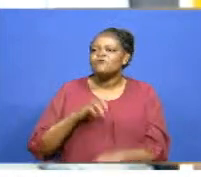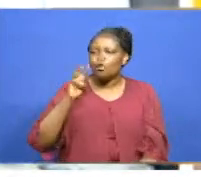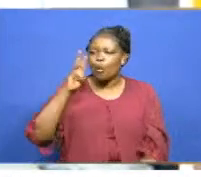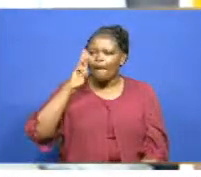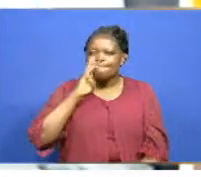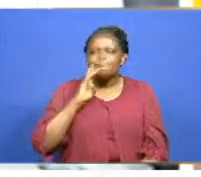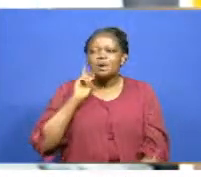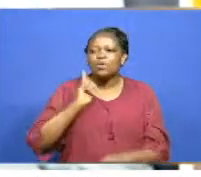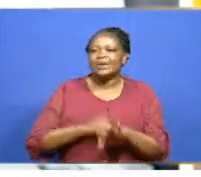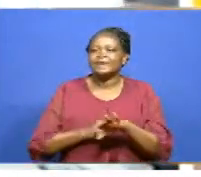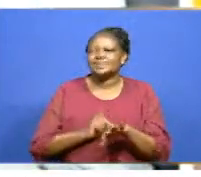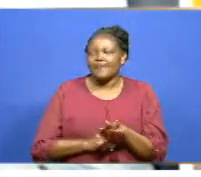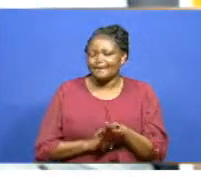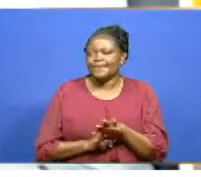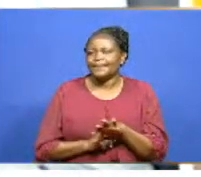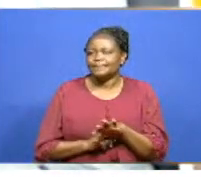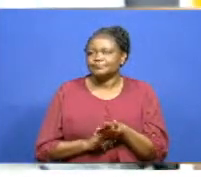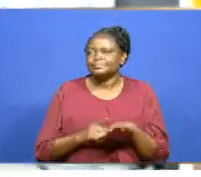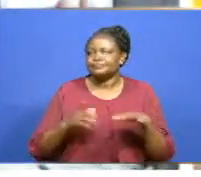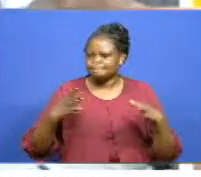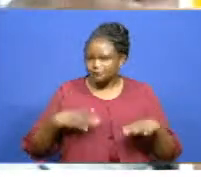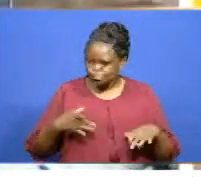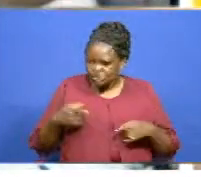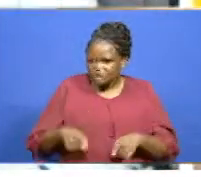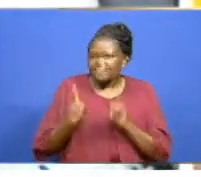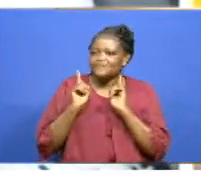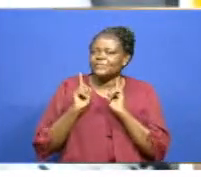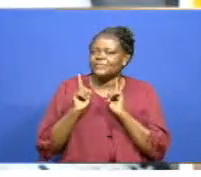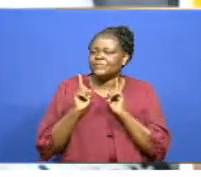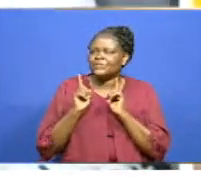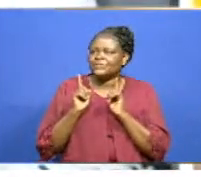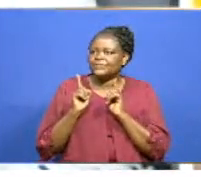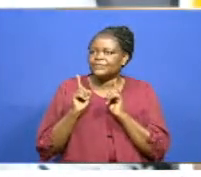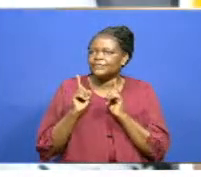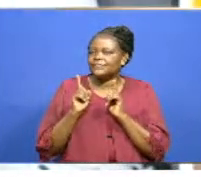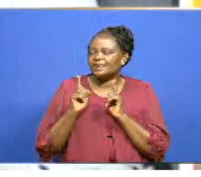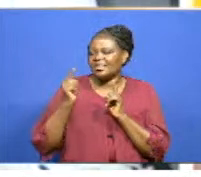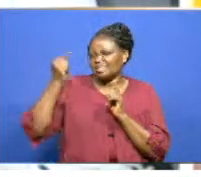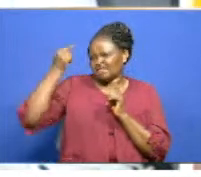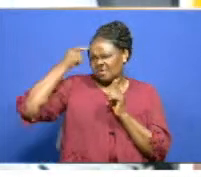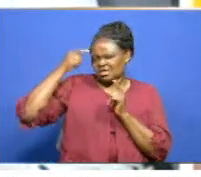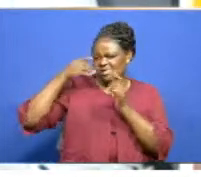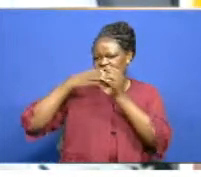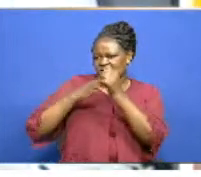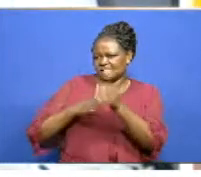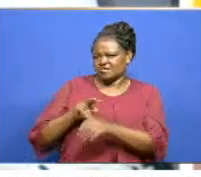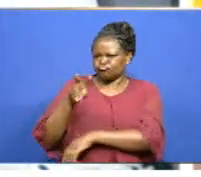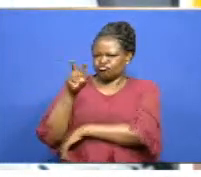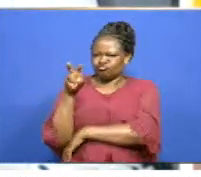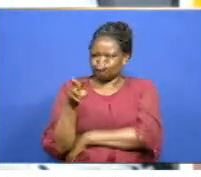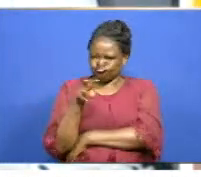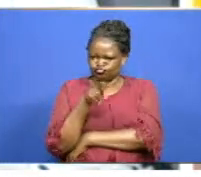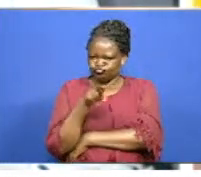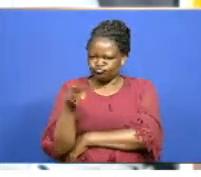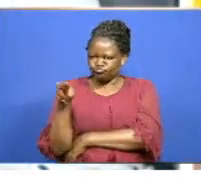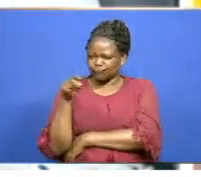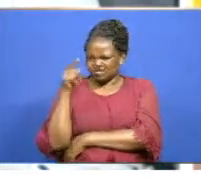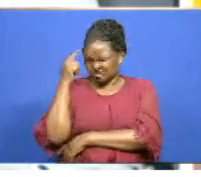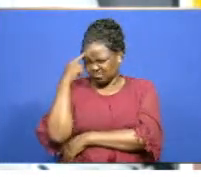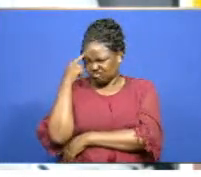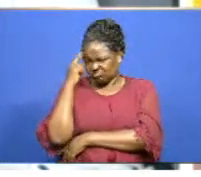time. Organically, the people themselves look at an array of leaders and they say, we think our interests will